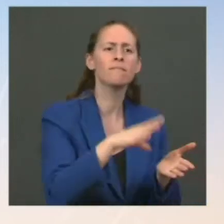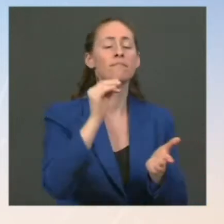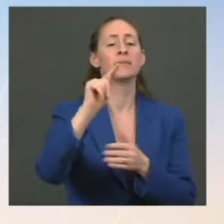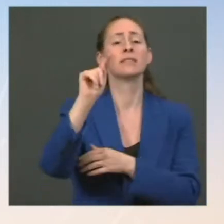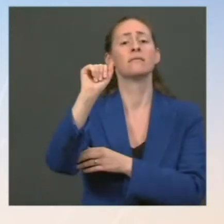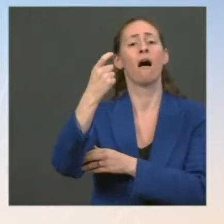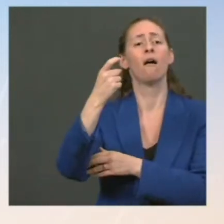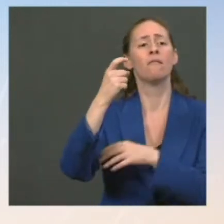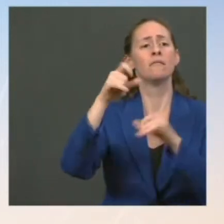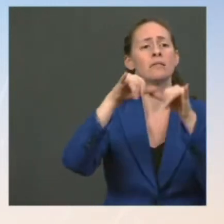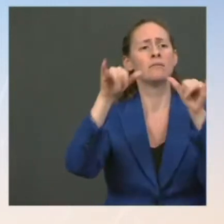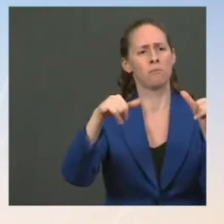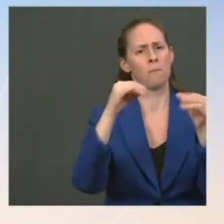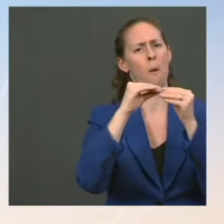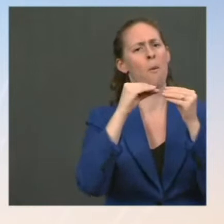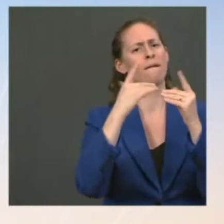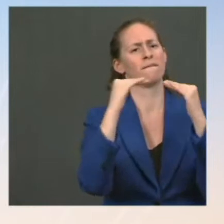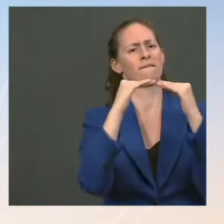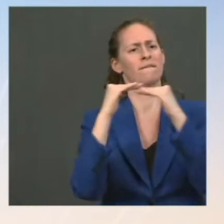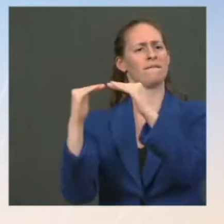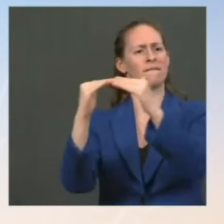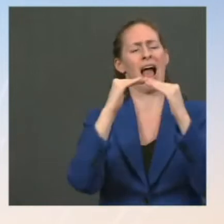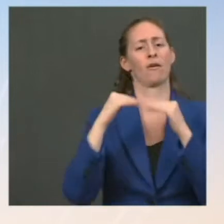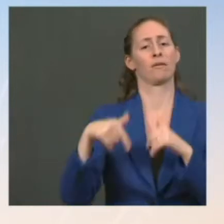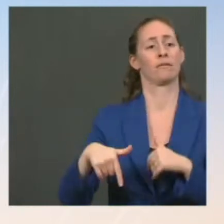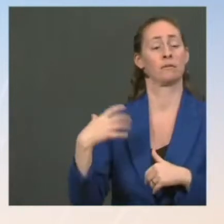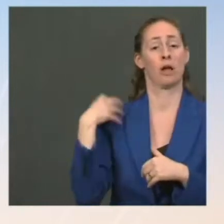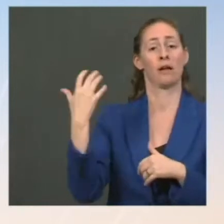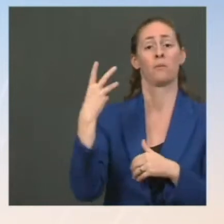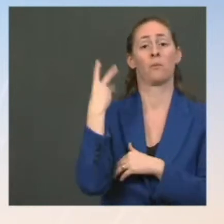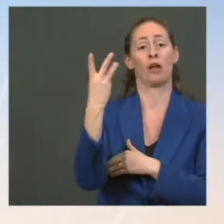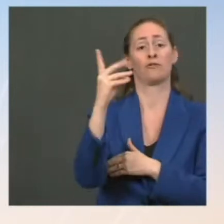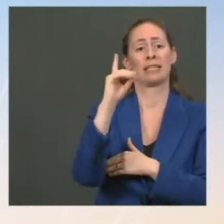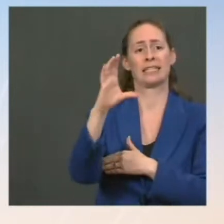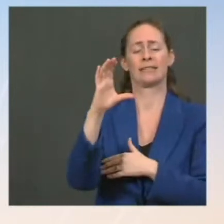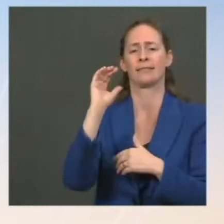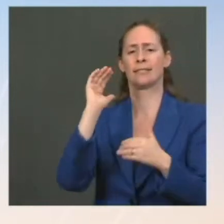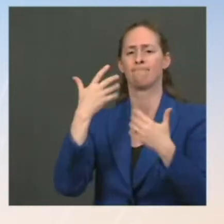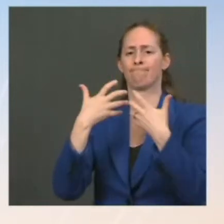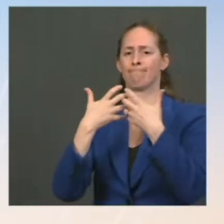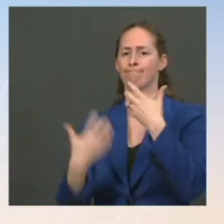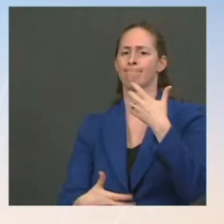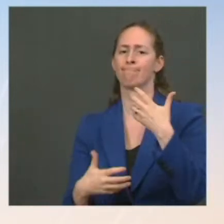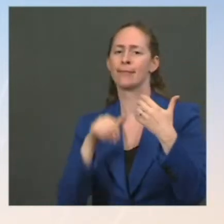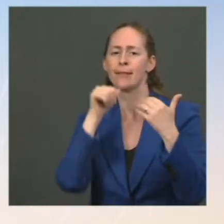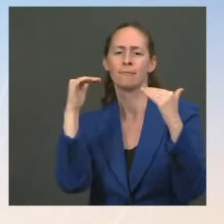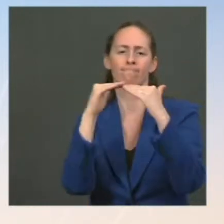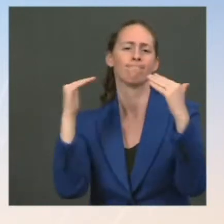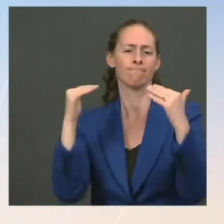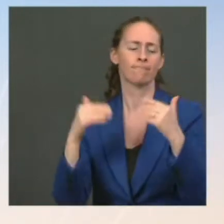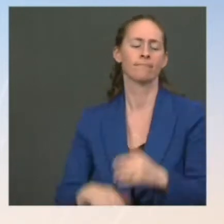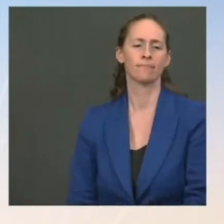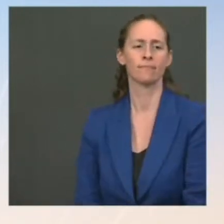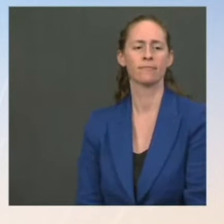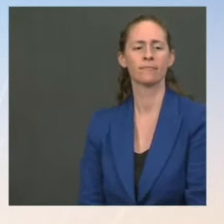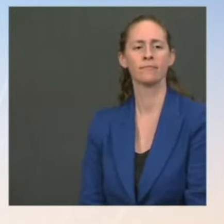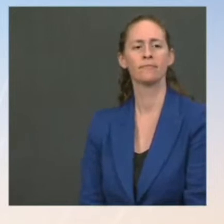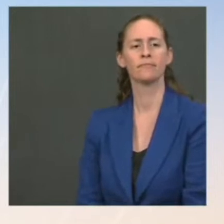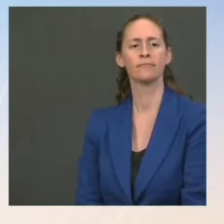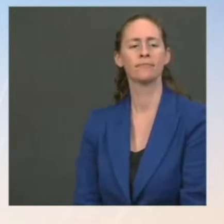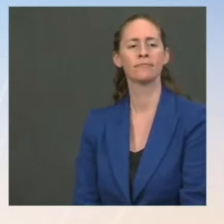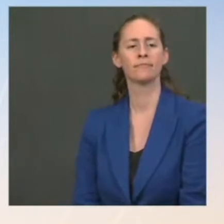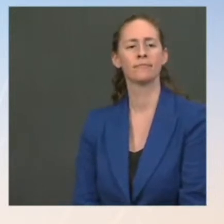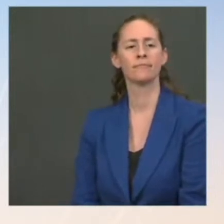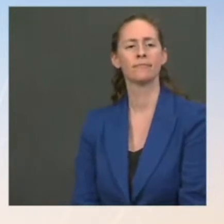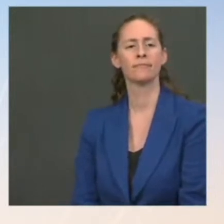little out of whack with what the public wants. That's why I noted those pieces. I would also say, though, that what we're trying to do is hard.